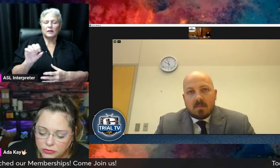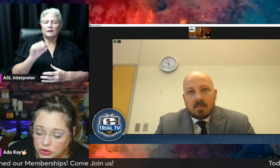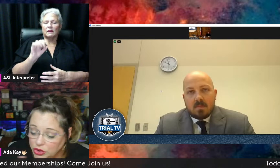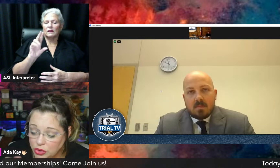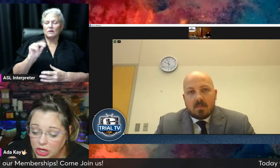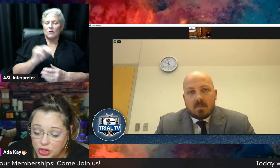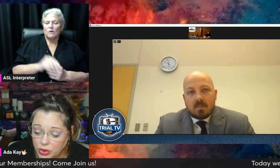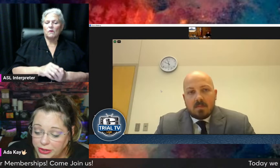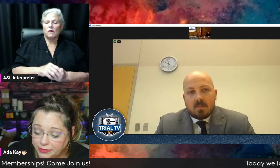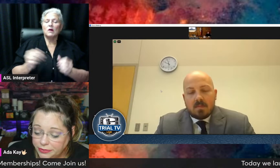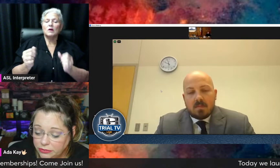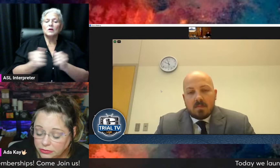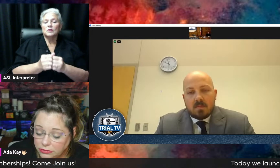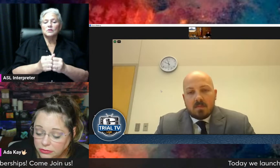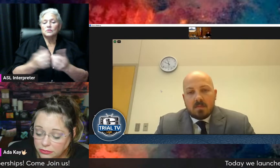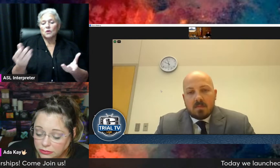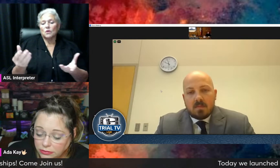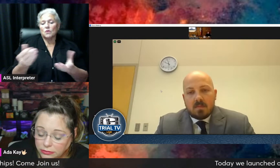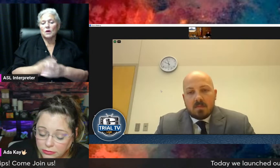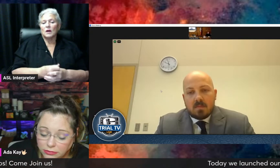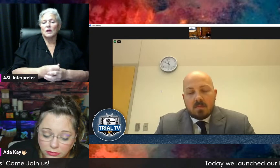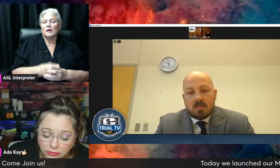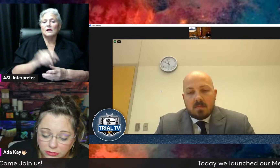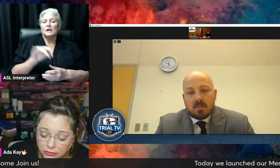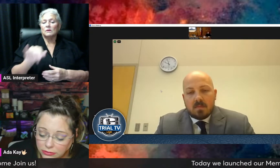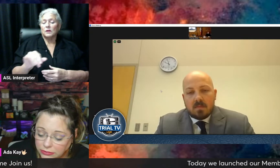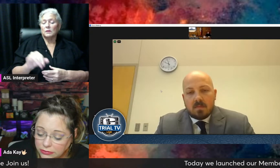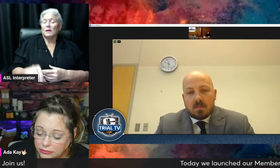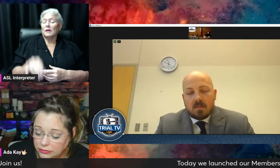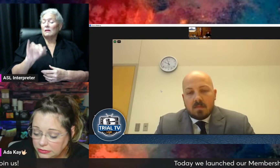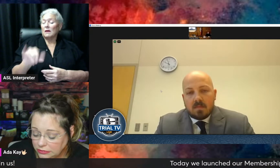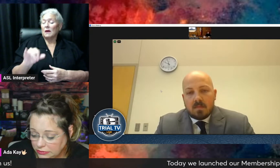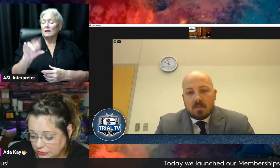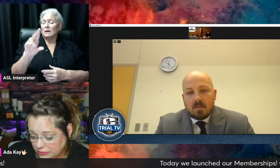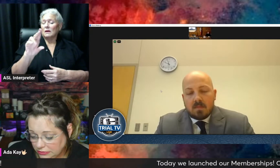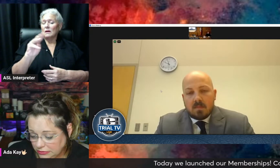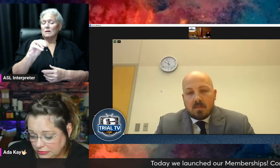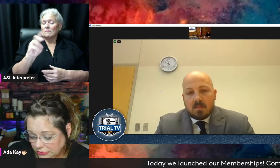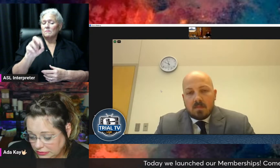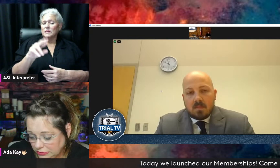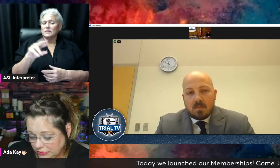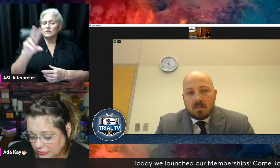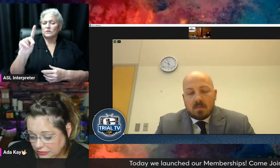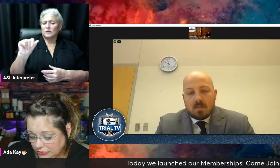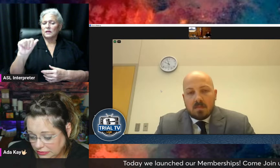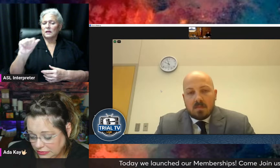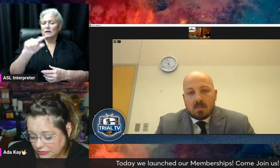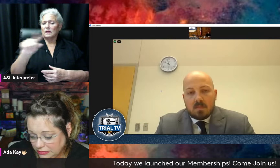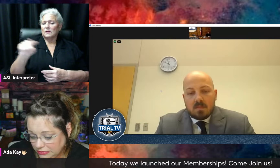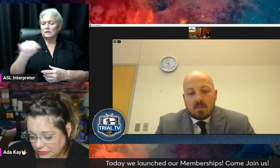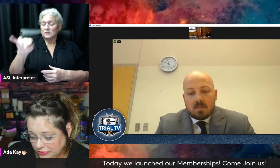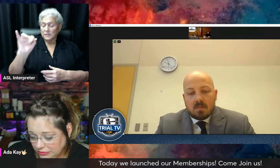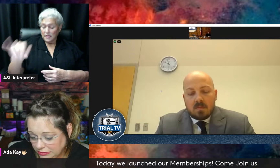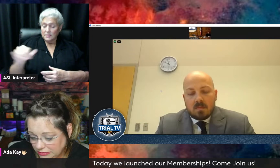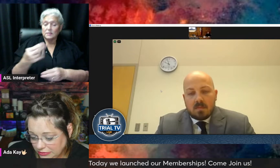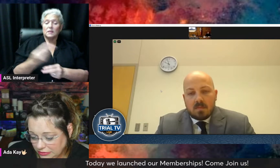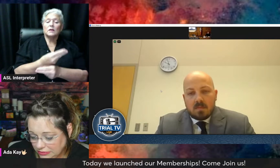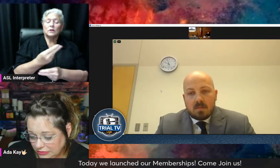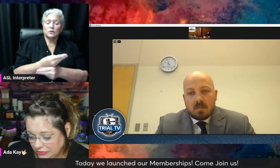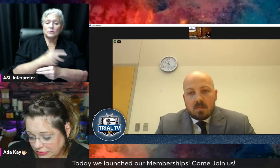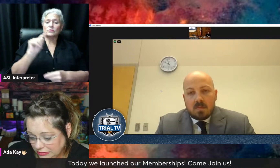So would the bottom line conclusion be that Mr. Dazey ingested certain forms of THC, but no other hard drugs?